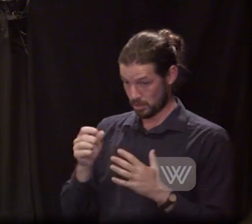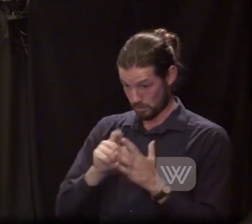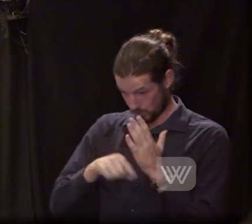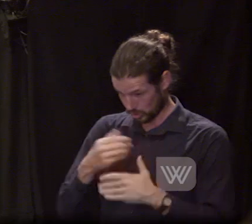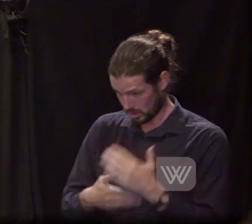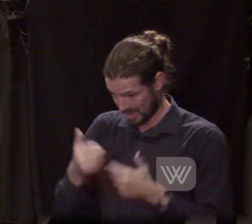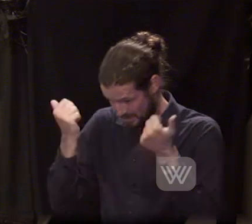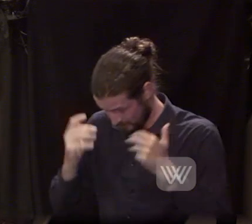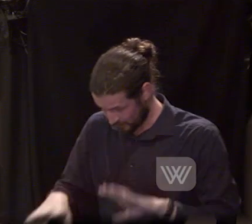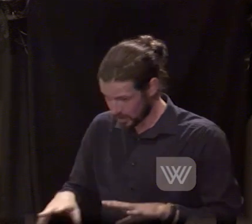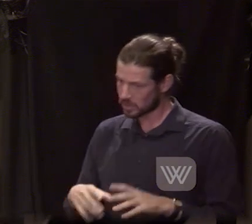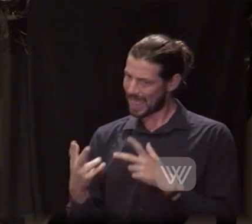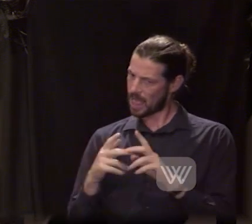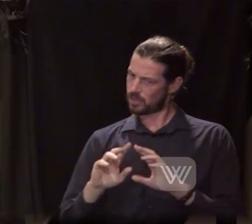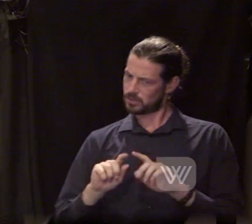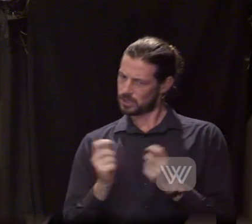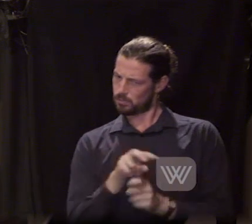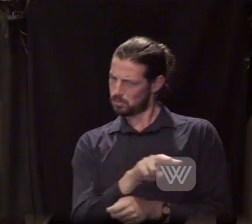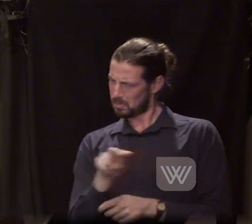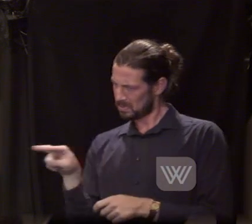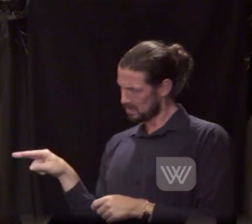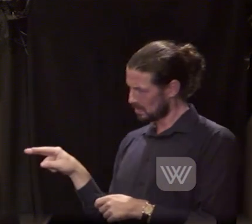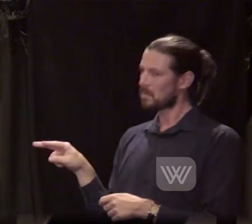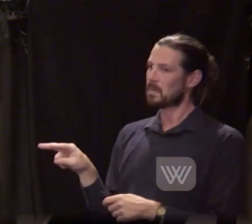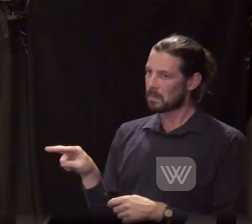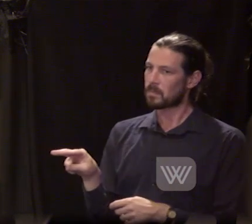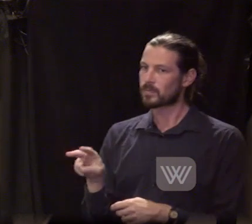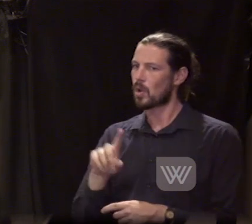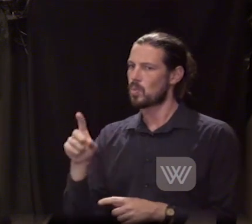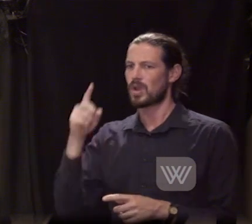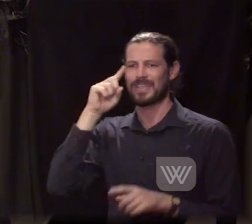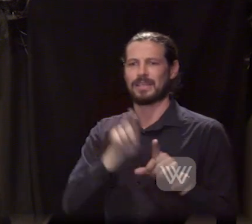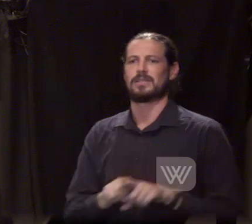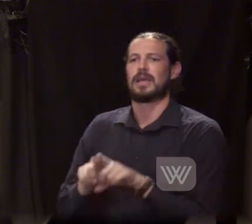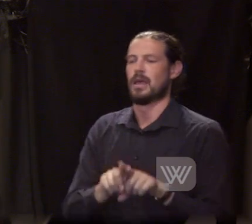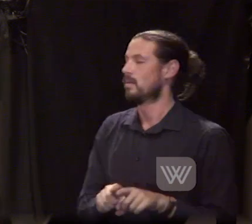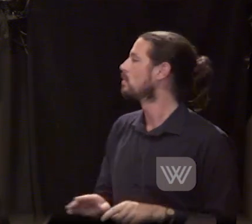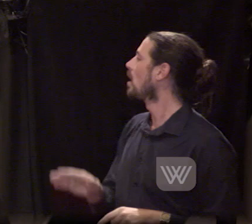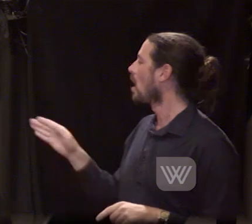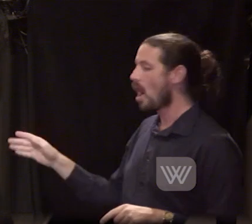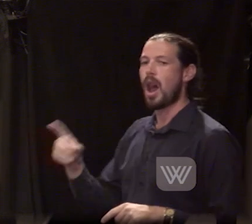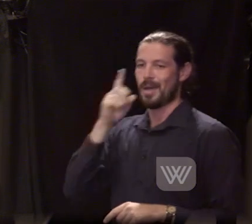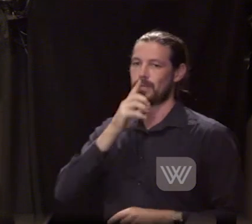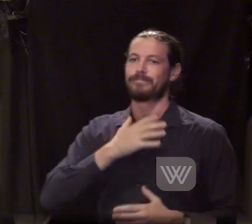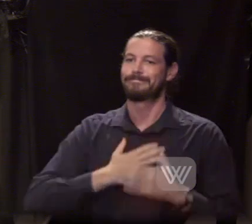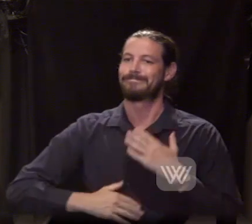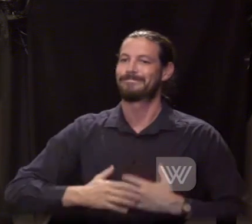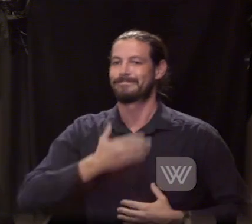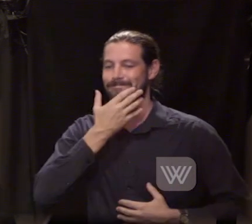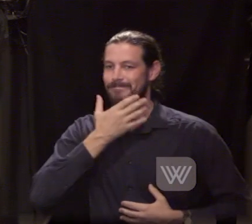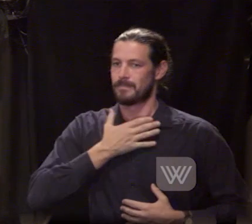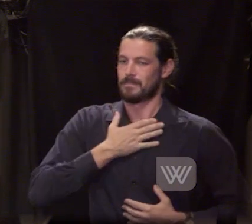rest of the crew, perhaps? They look for people that have a long fuse. They want people that are extremely resilient and patient,